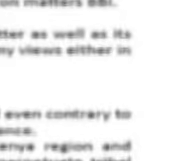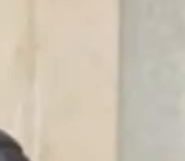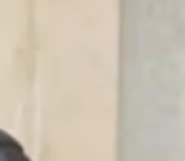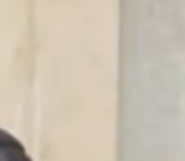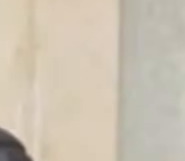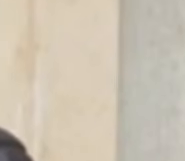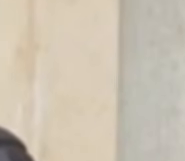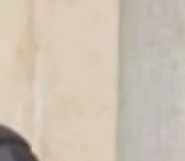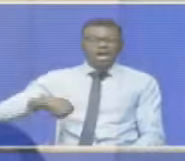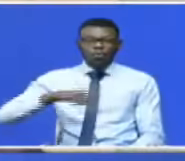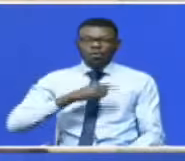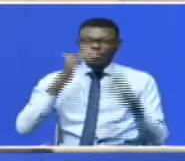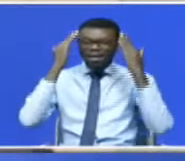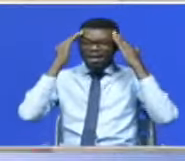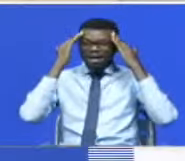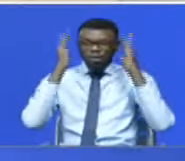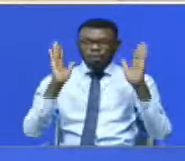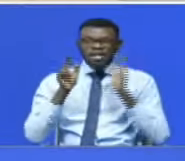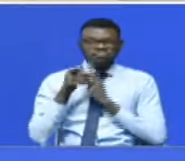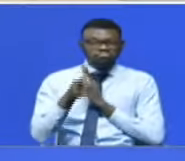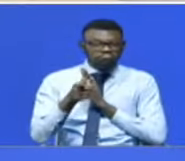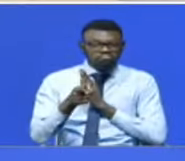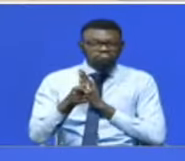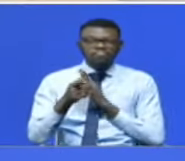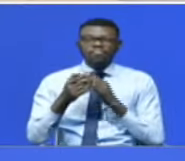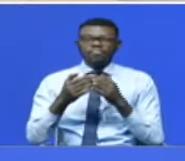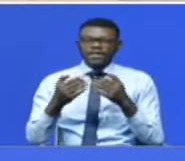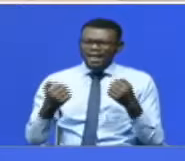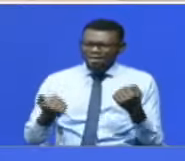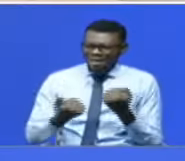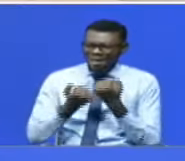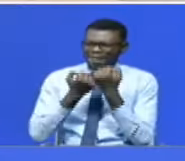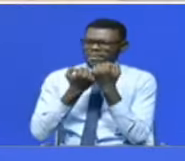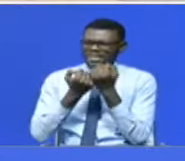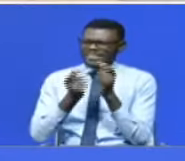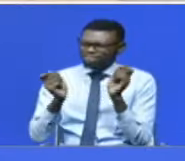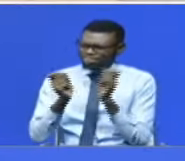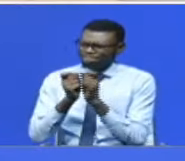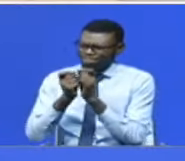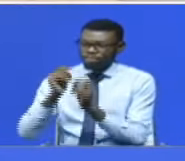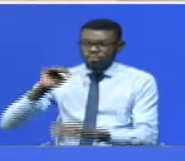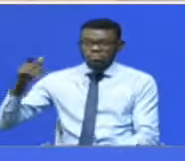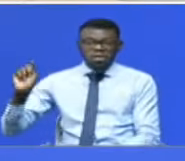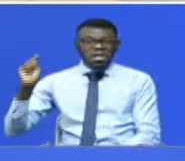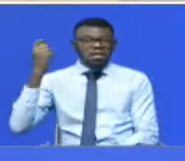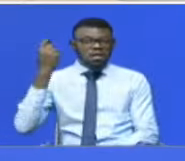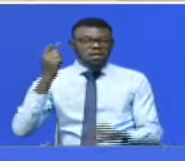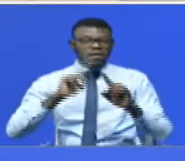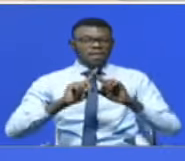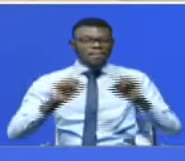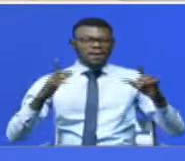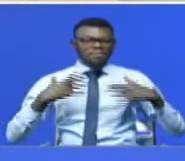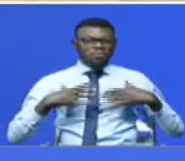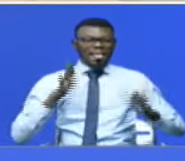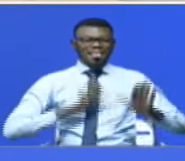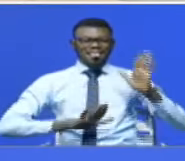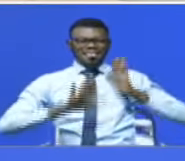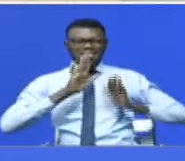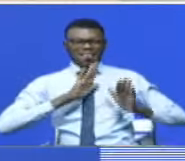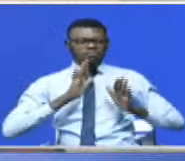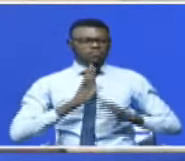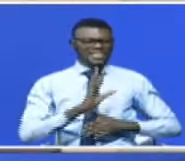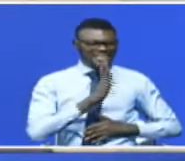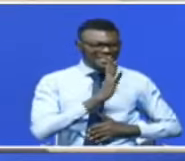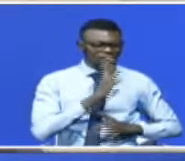to a realization that it is something that has been boiling in that region, the Mount Kenya region, but people are somehow fearful to say it,